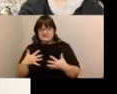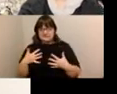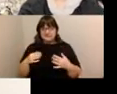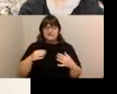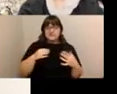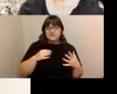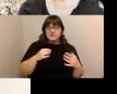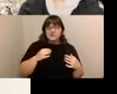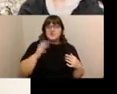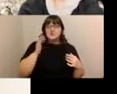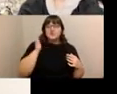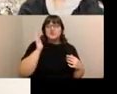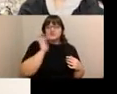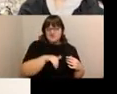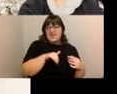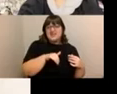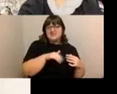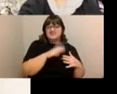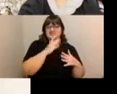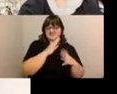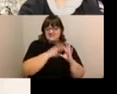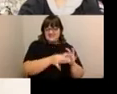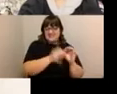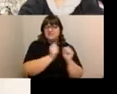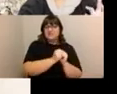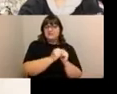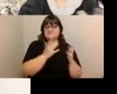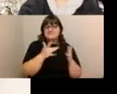and the kind of